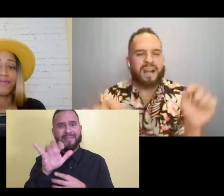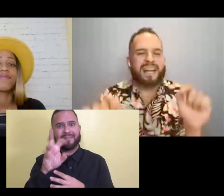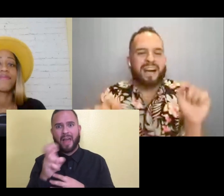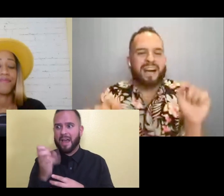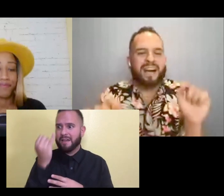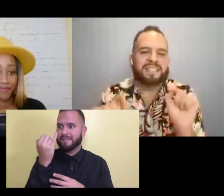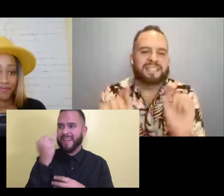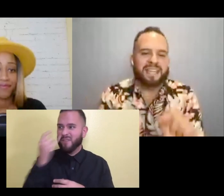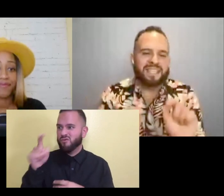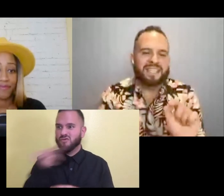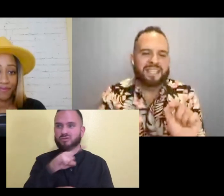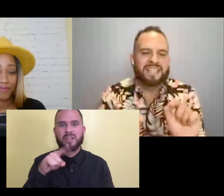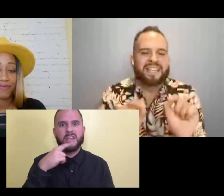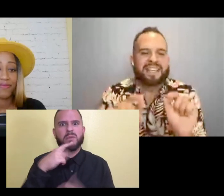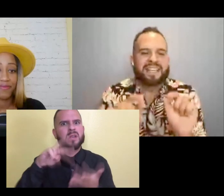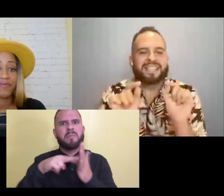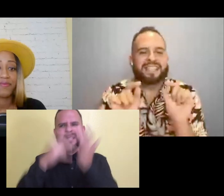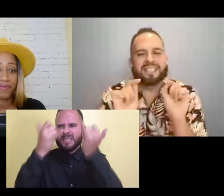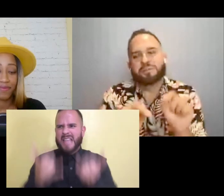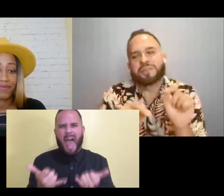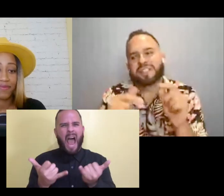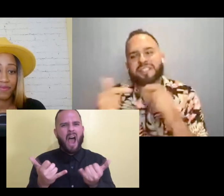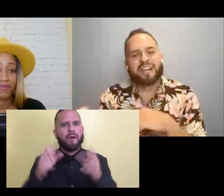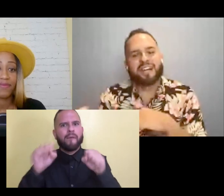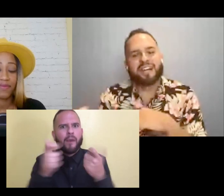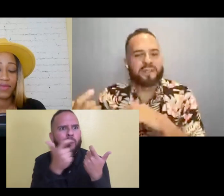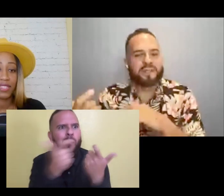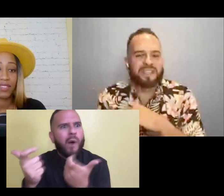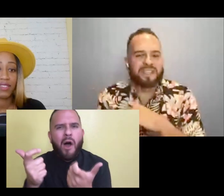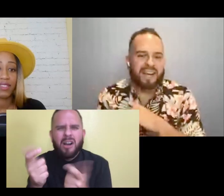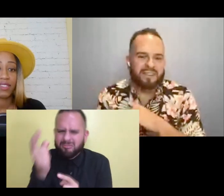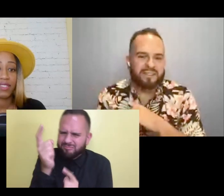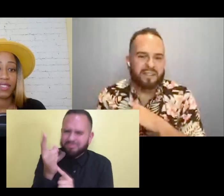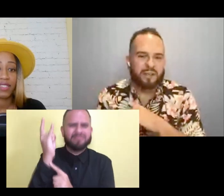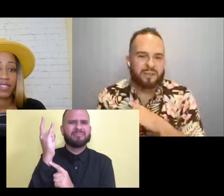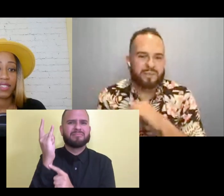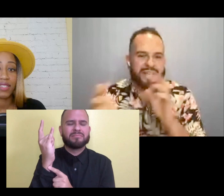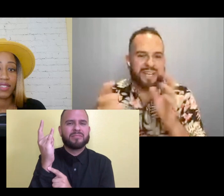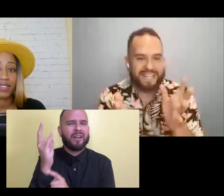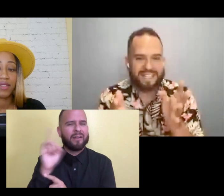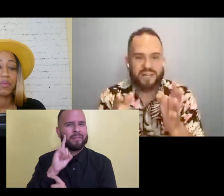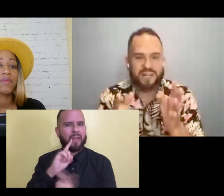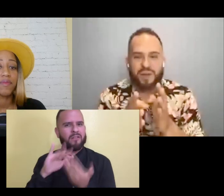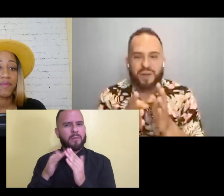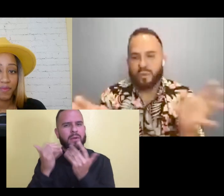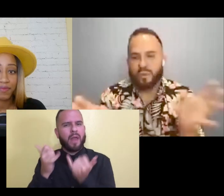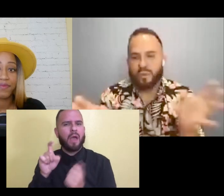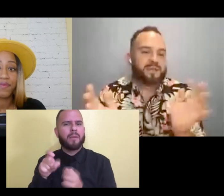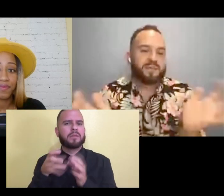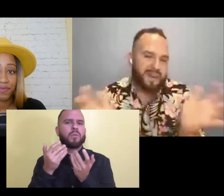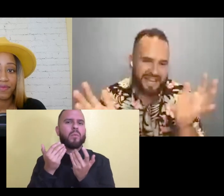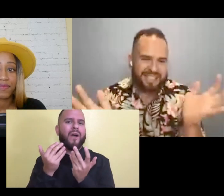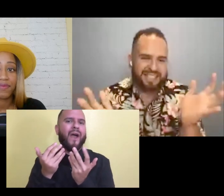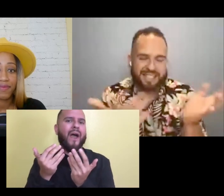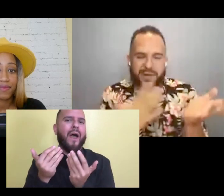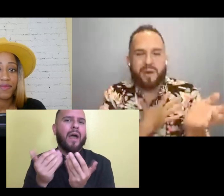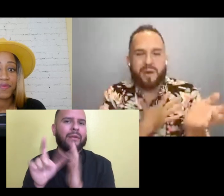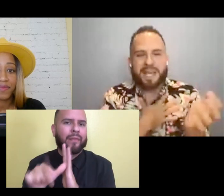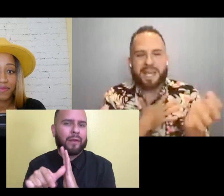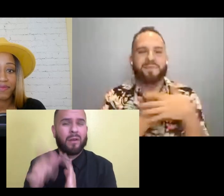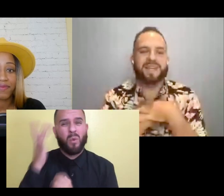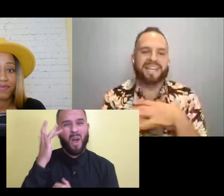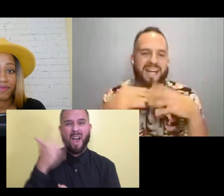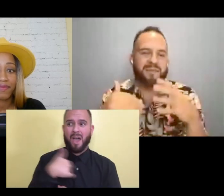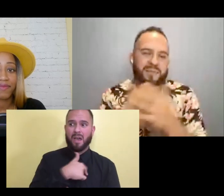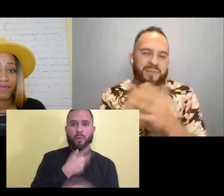live right now at this second is something that the deaf community doesn't have, because we failed to provide access. And by